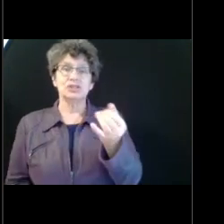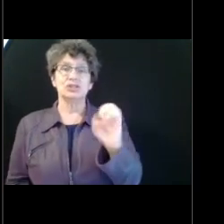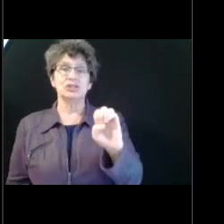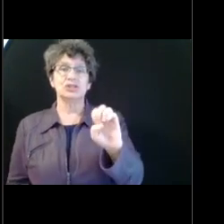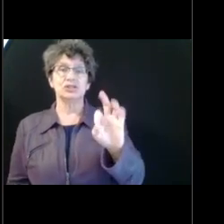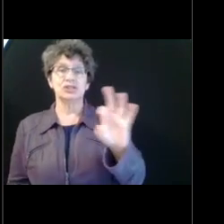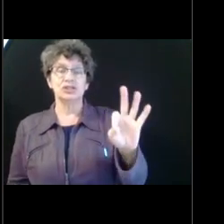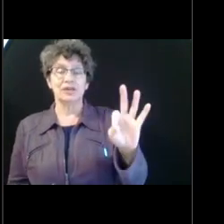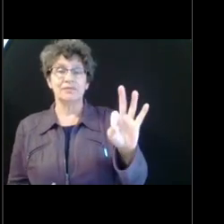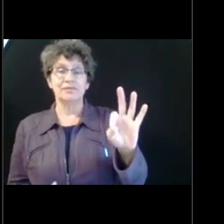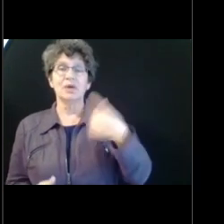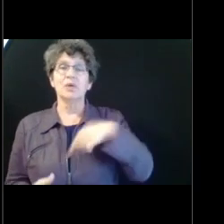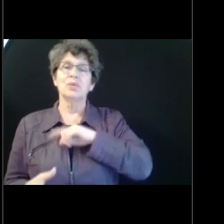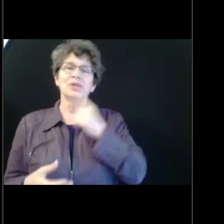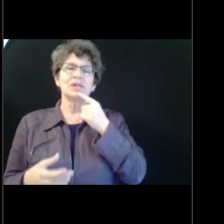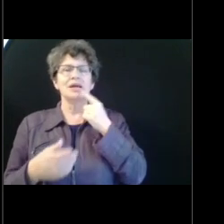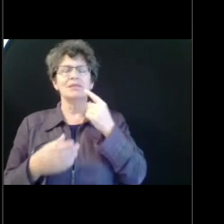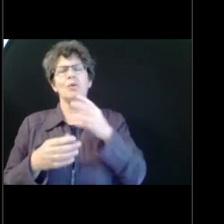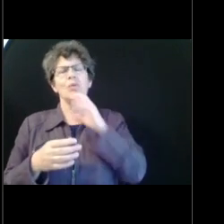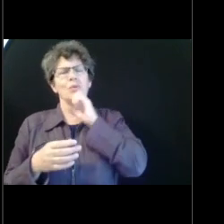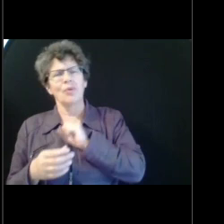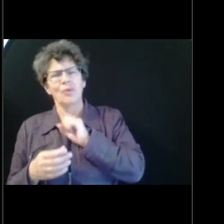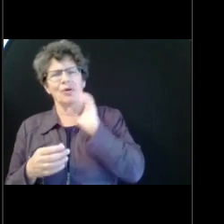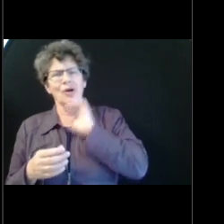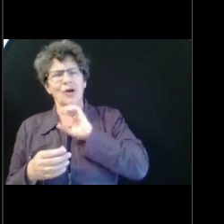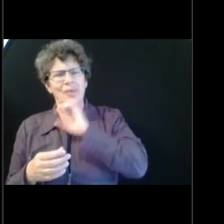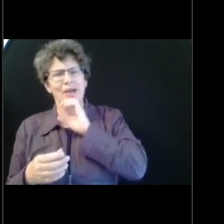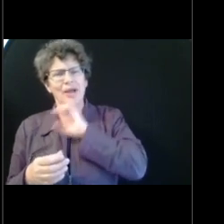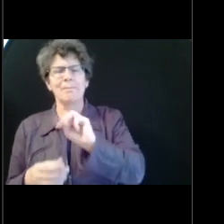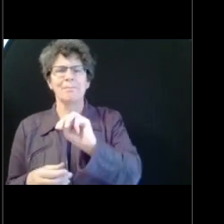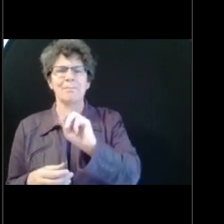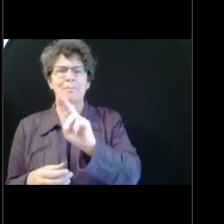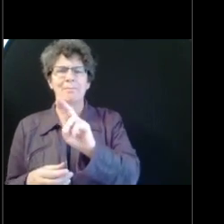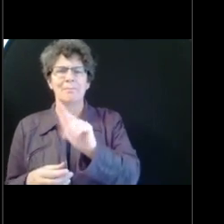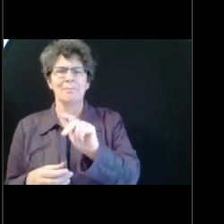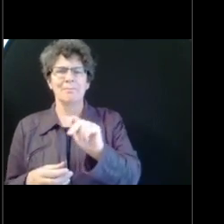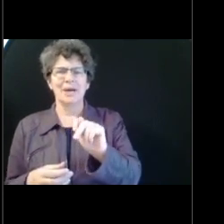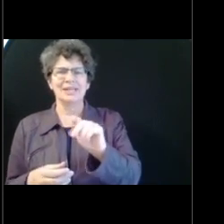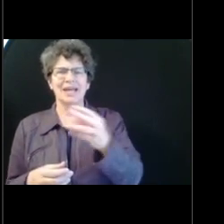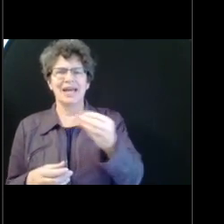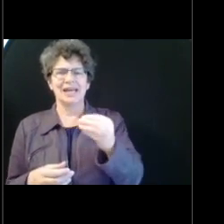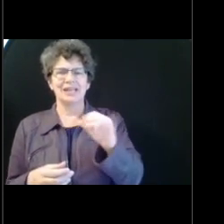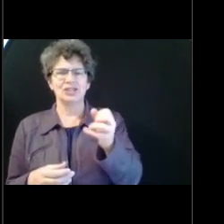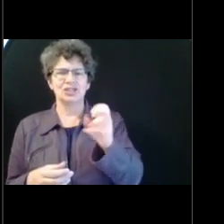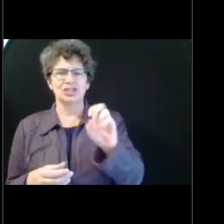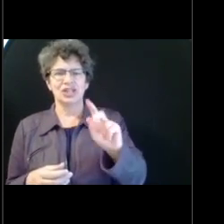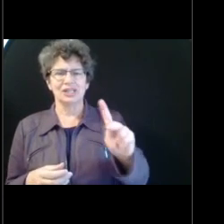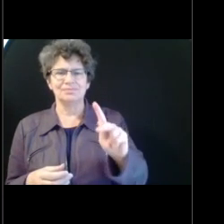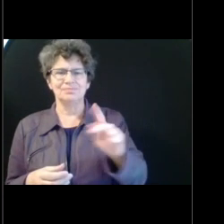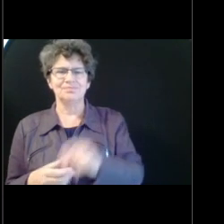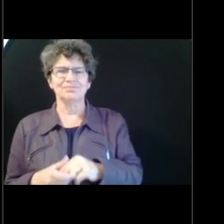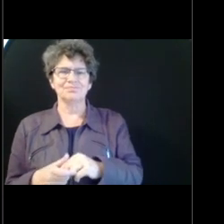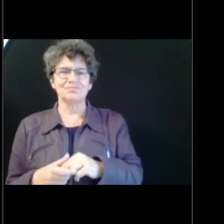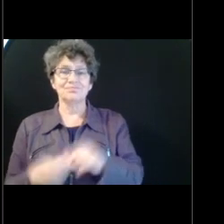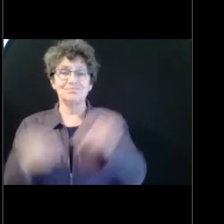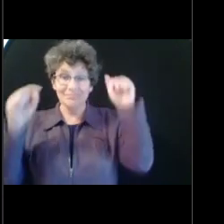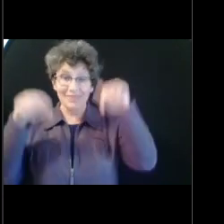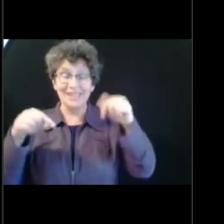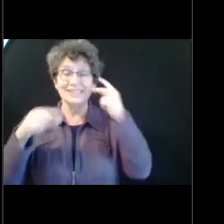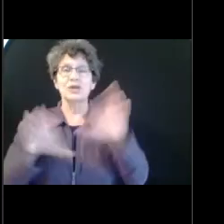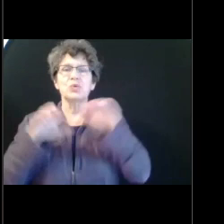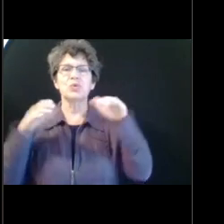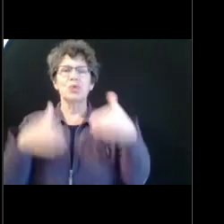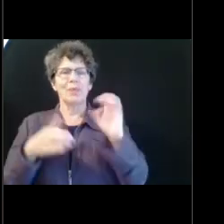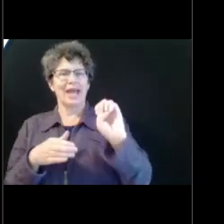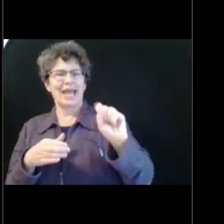who kept everybody smiling. There's our group again, Esther right in the middle.